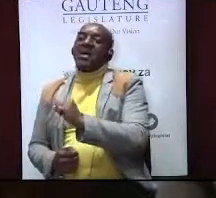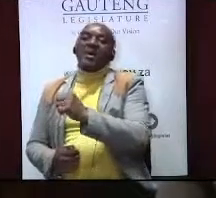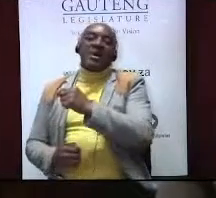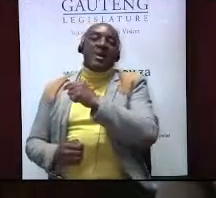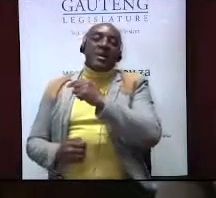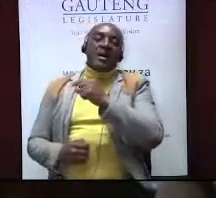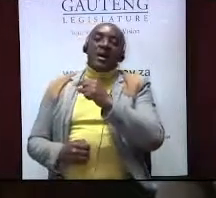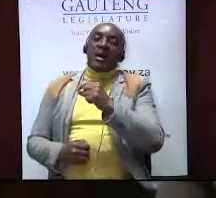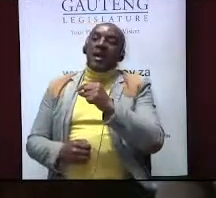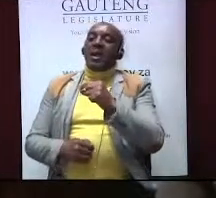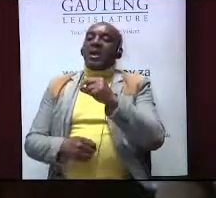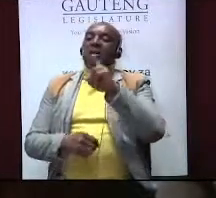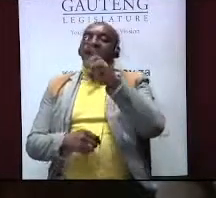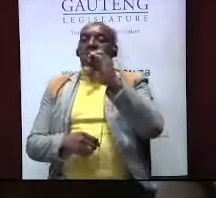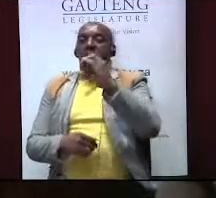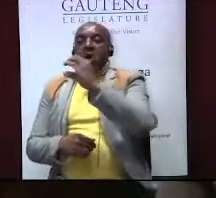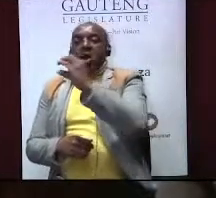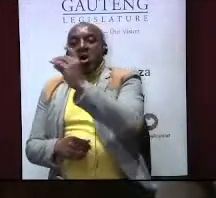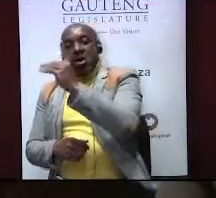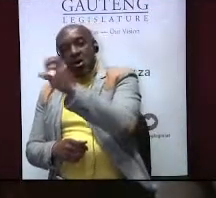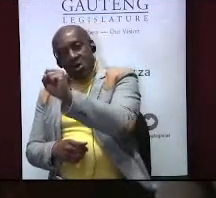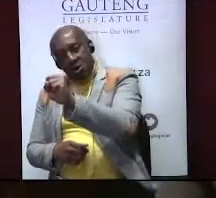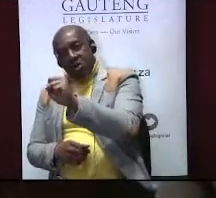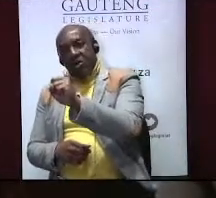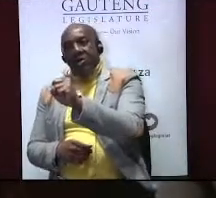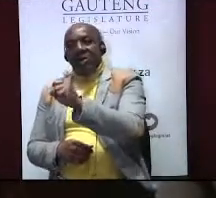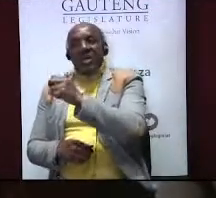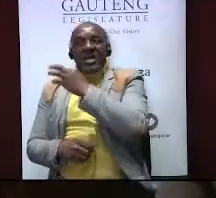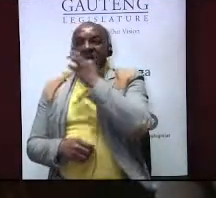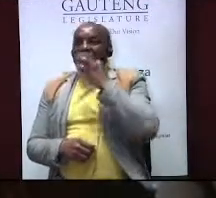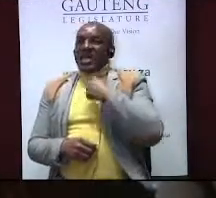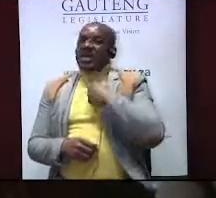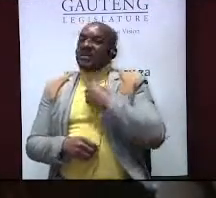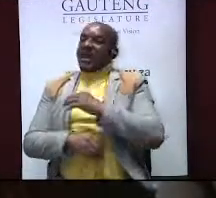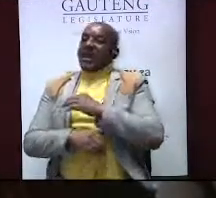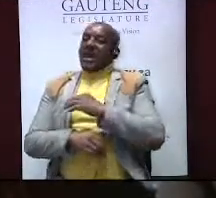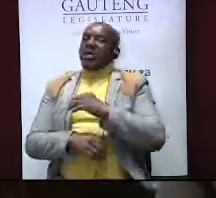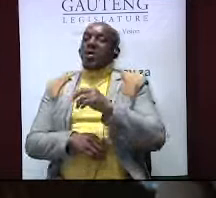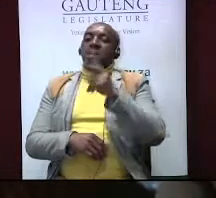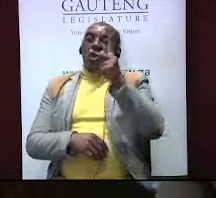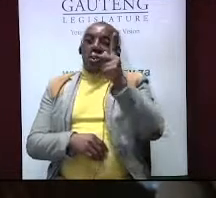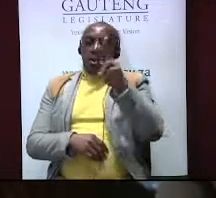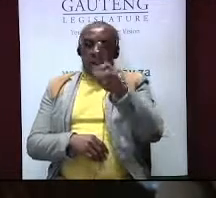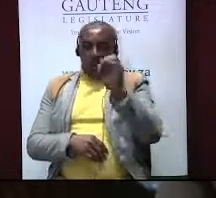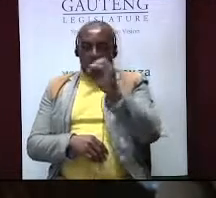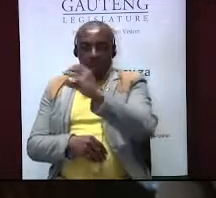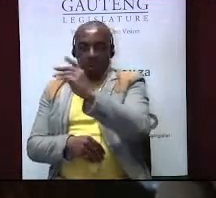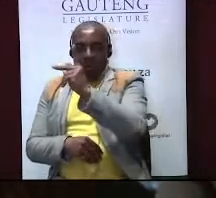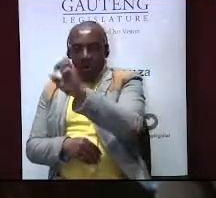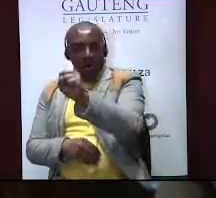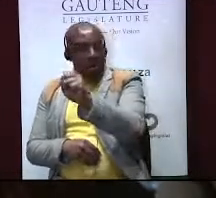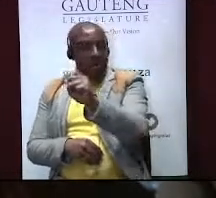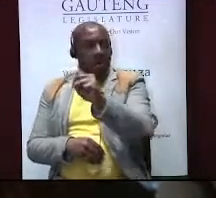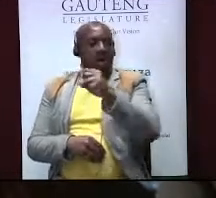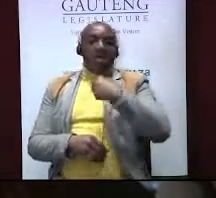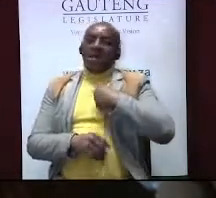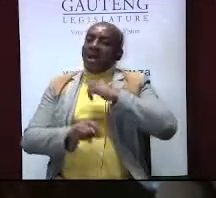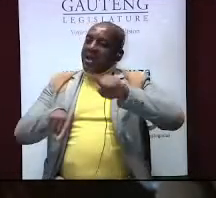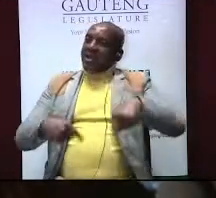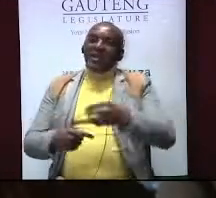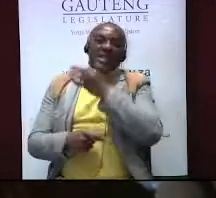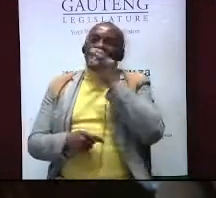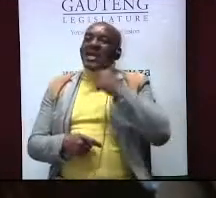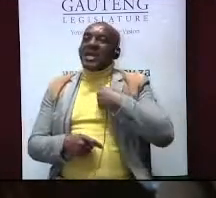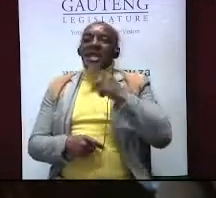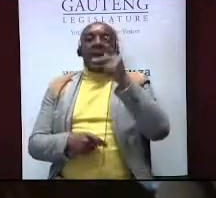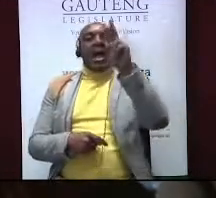ki lijwe, how we raya wale mala. Bontate, hona we are not mbogotos because we feel pain. So now I'm not going to say